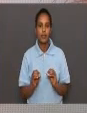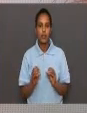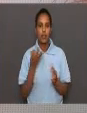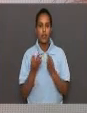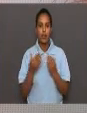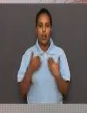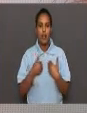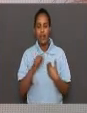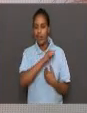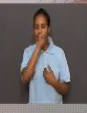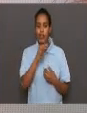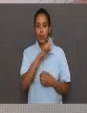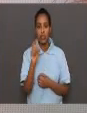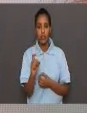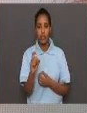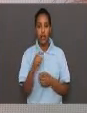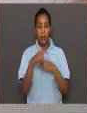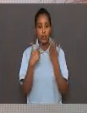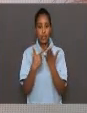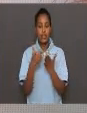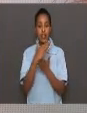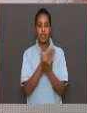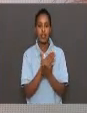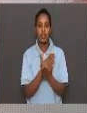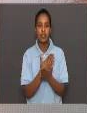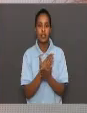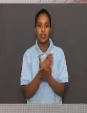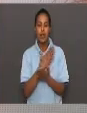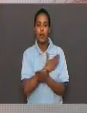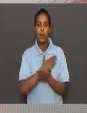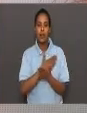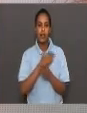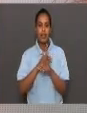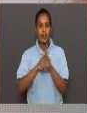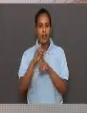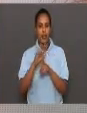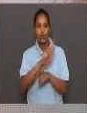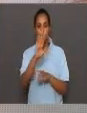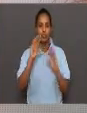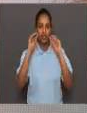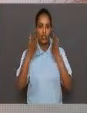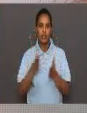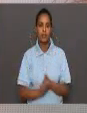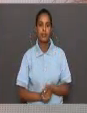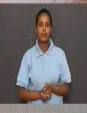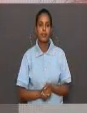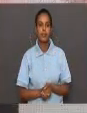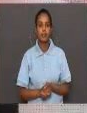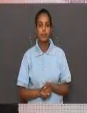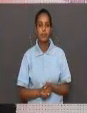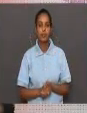Students, if you have any questions about this lesson, please direct them to your teacher.